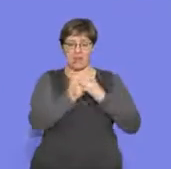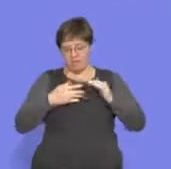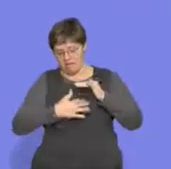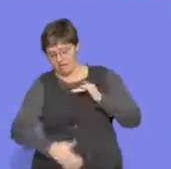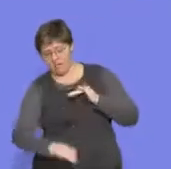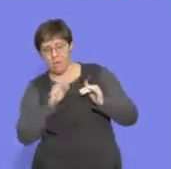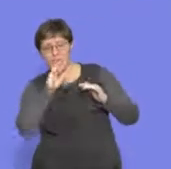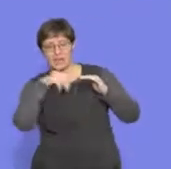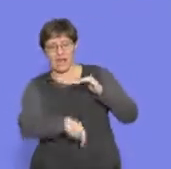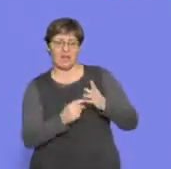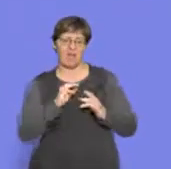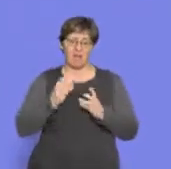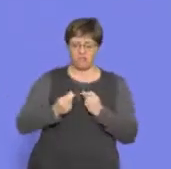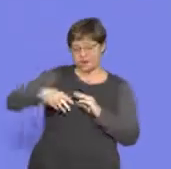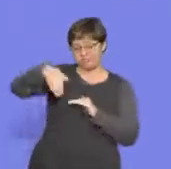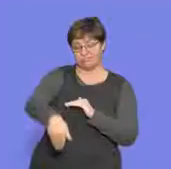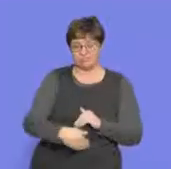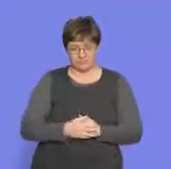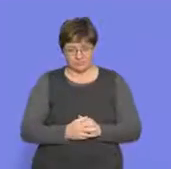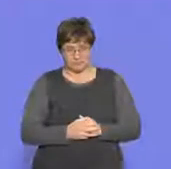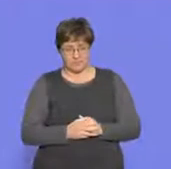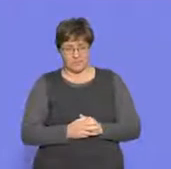well as the aquatic parts of the environment.